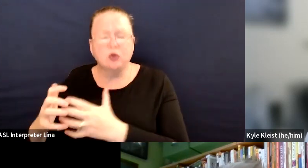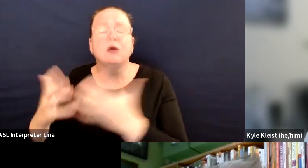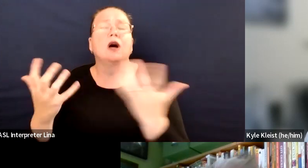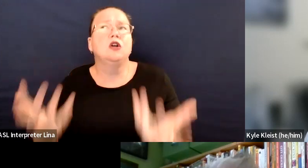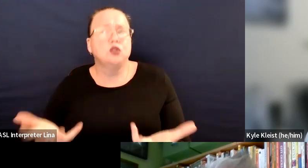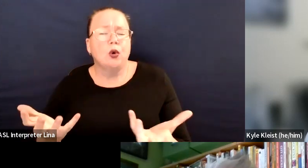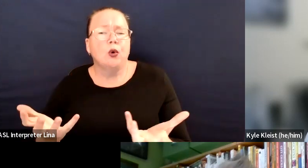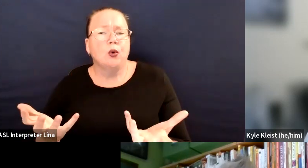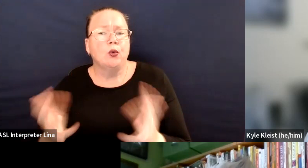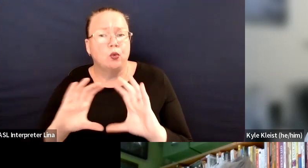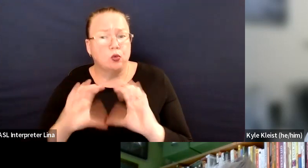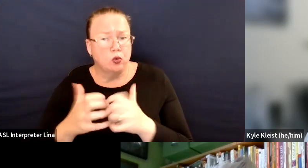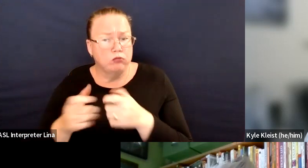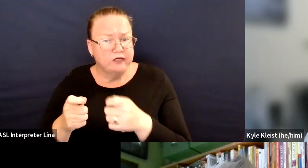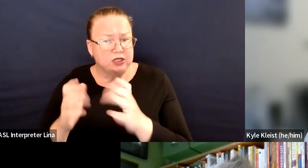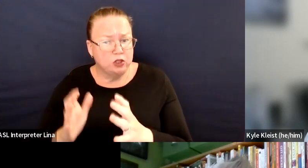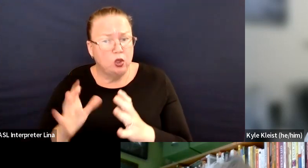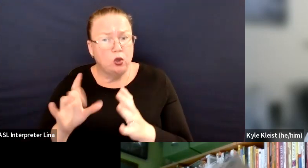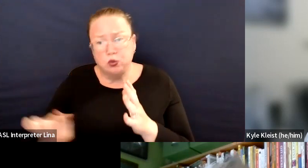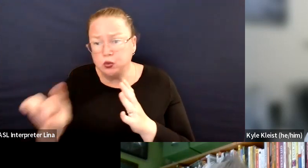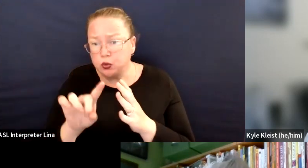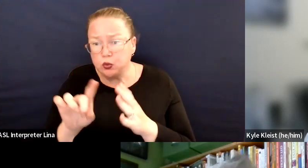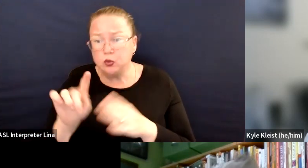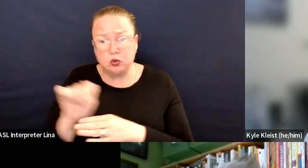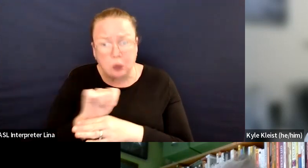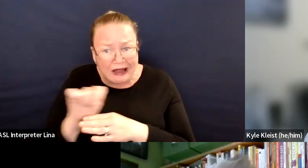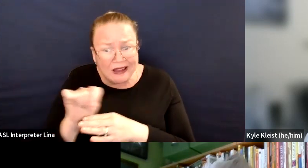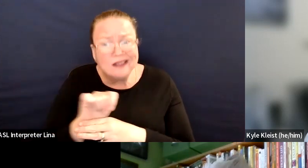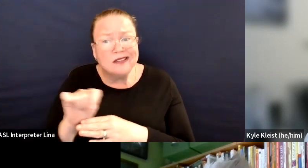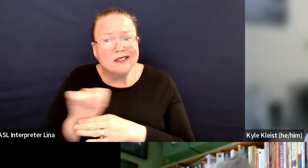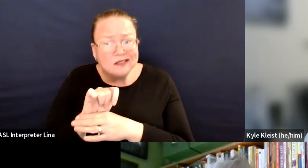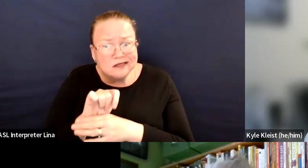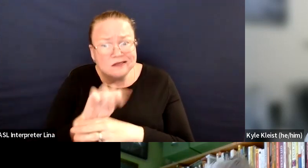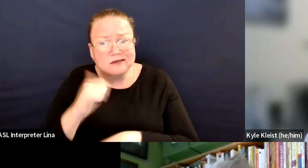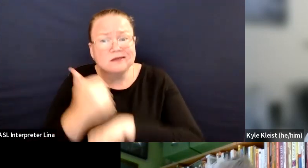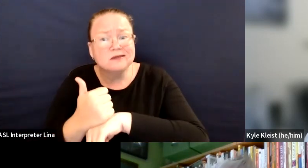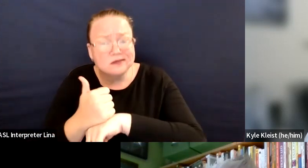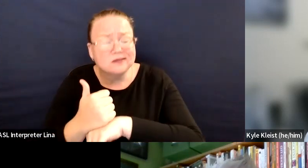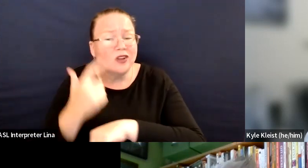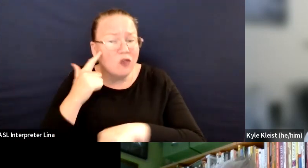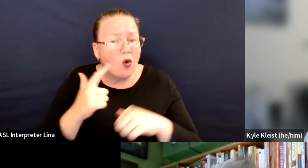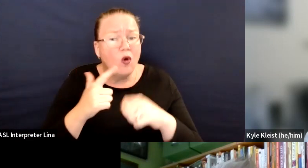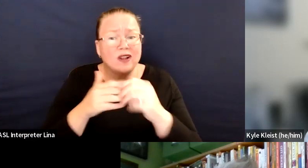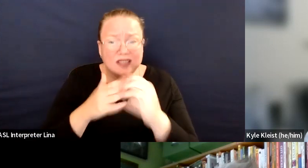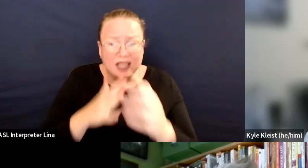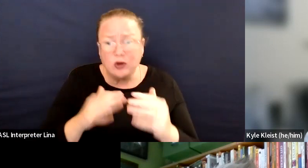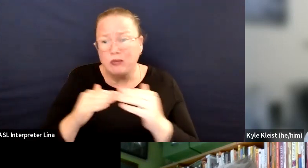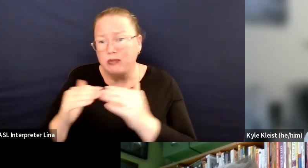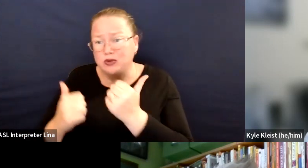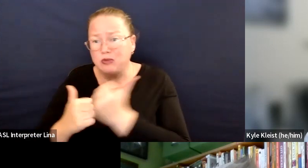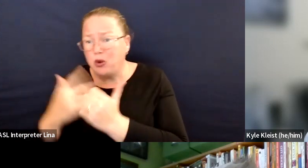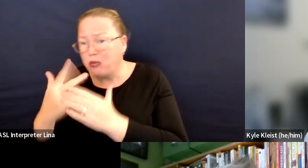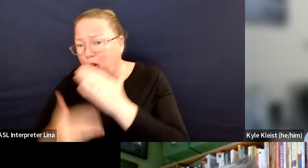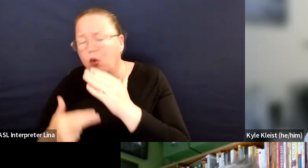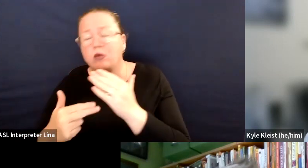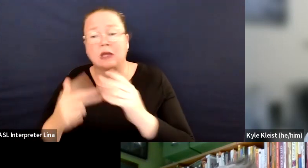do group facilitators have training in facilitation and or peer support? Is that a skill that people